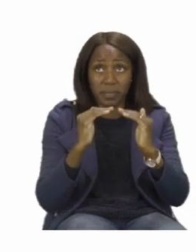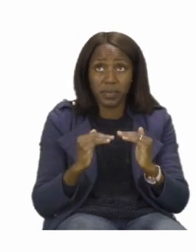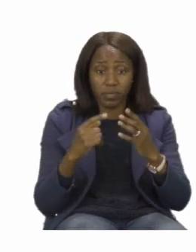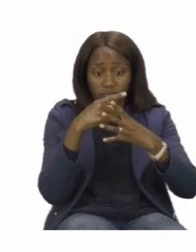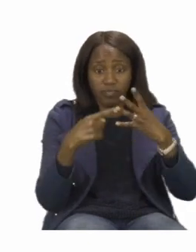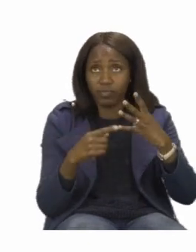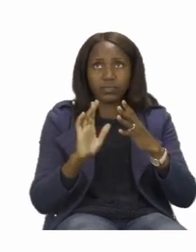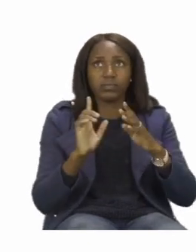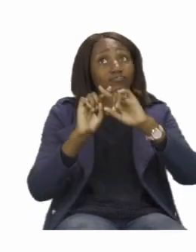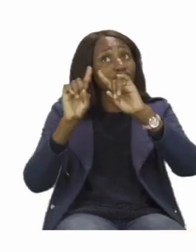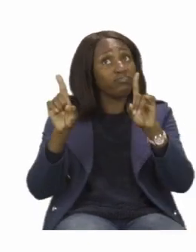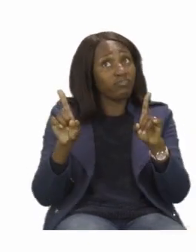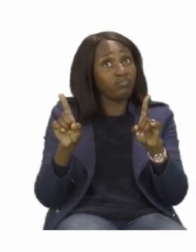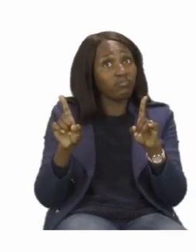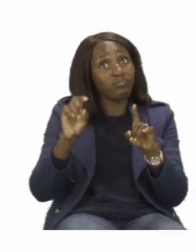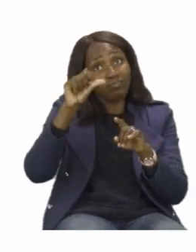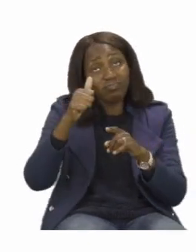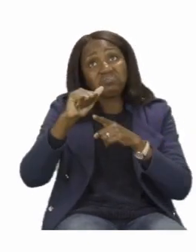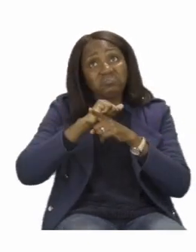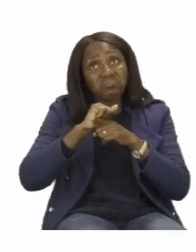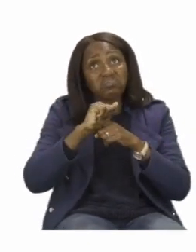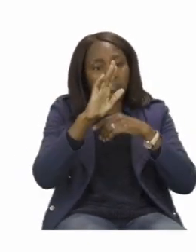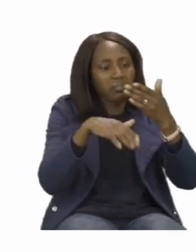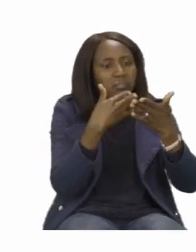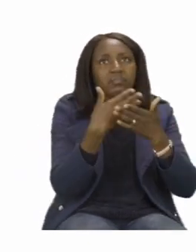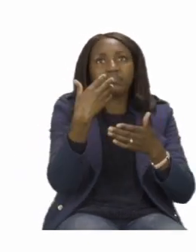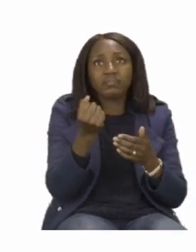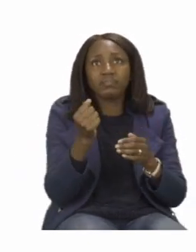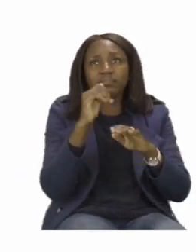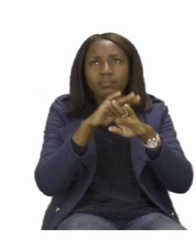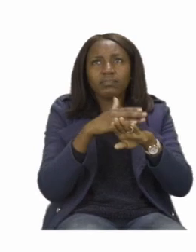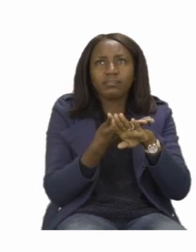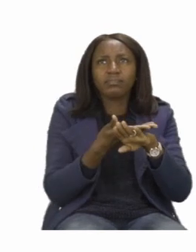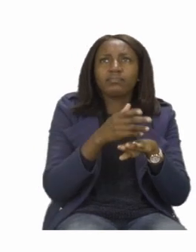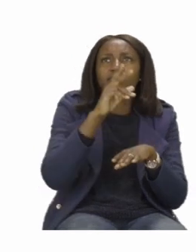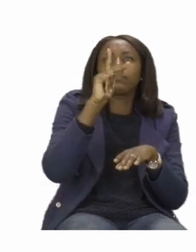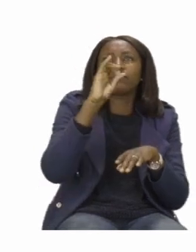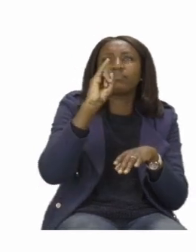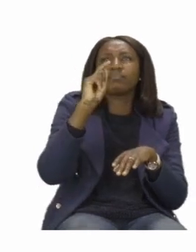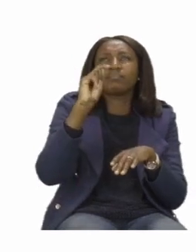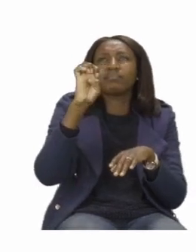going to trace already have pictures for you. We have the words kite,